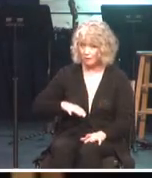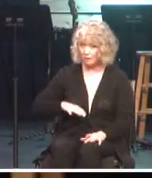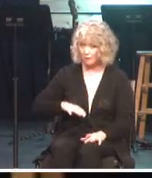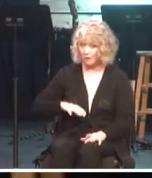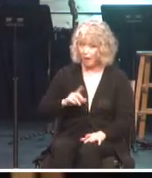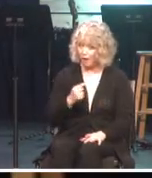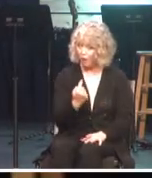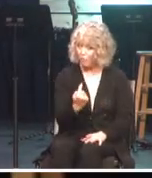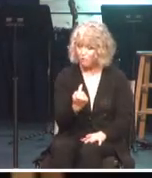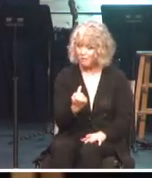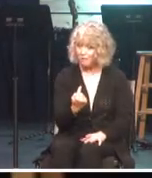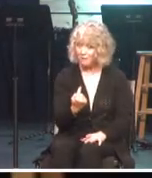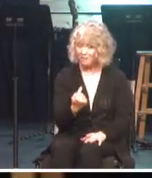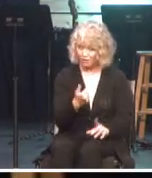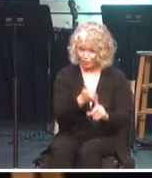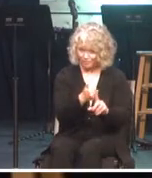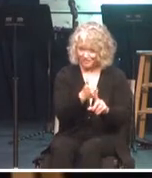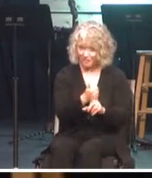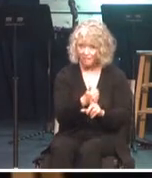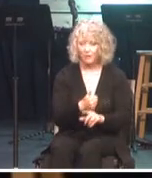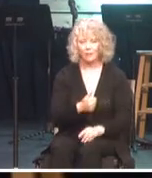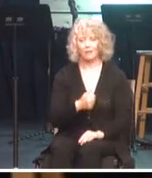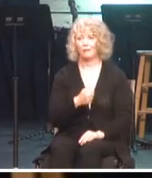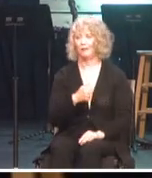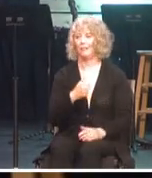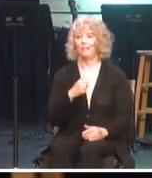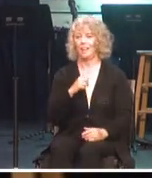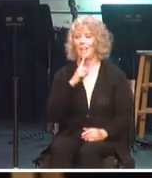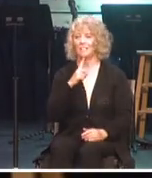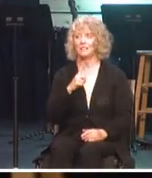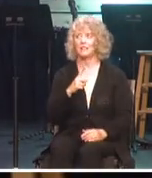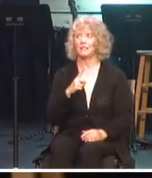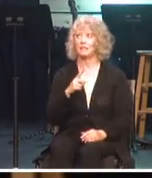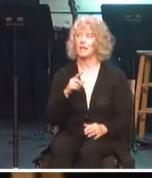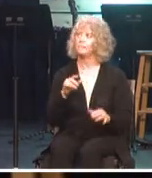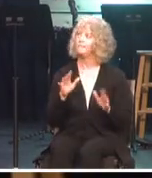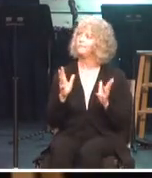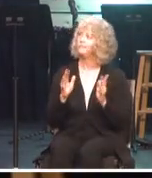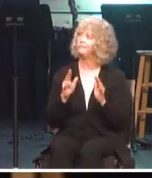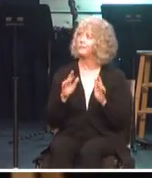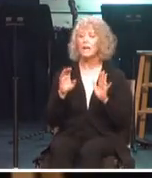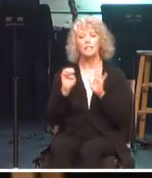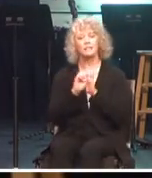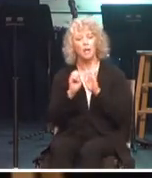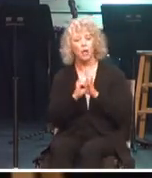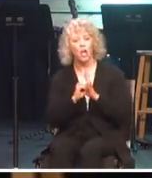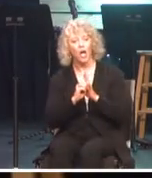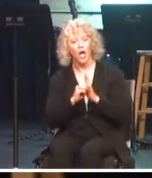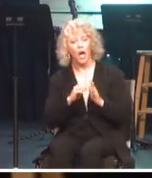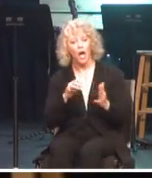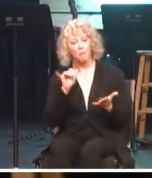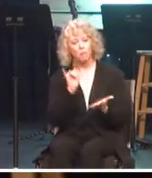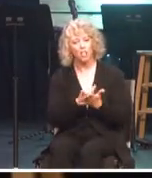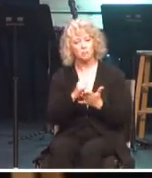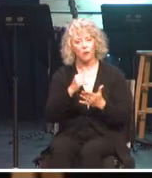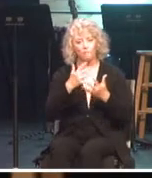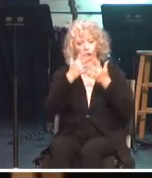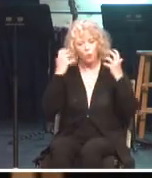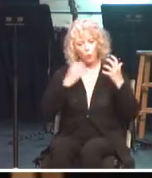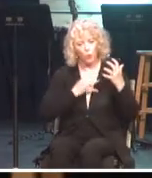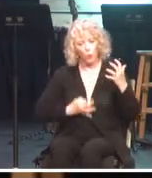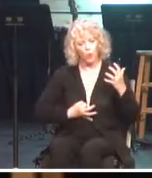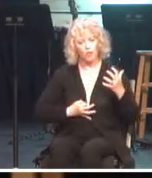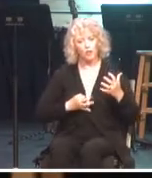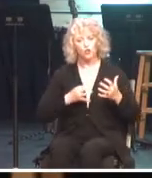It is as impossible as a leopard deciding to look like a zebra. That's the problem. A leopard saying, I'm going to trade my spots